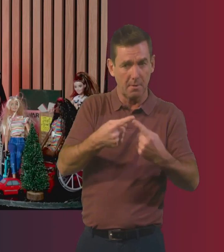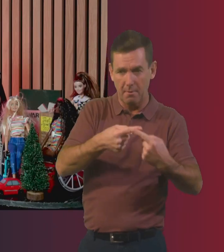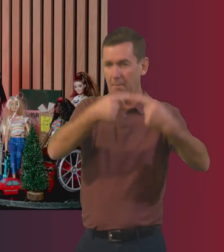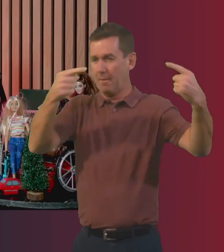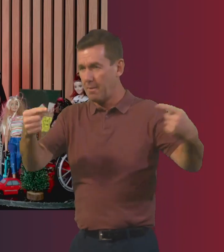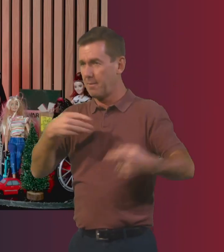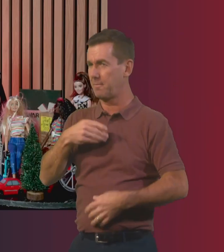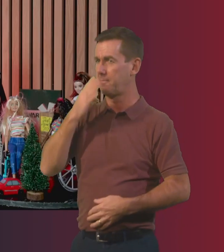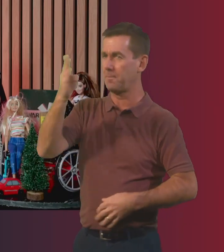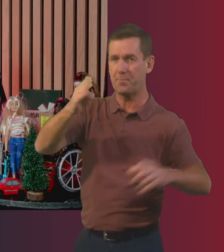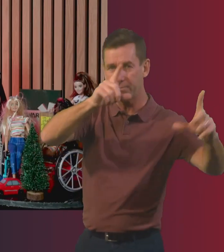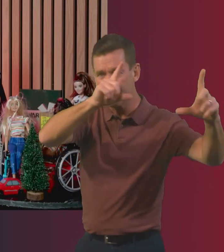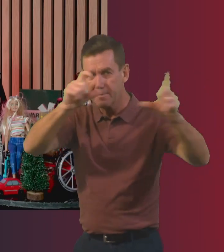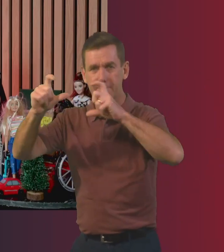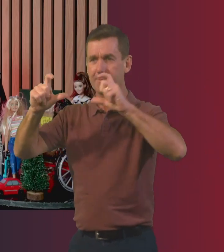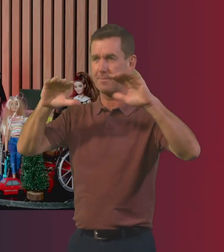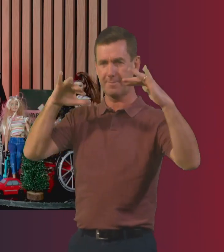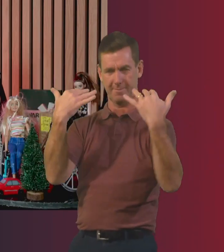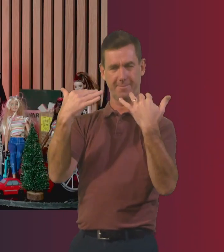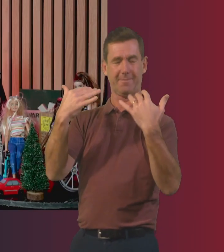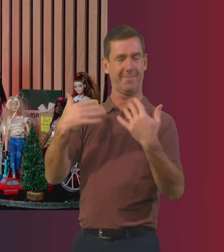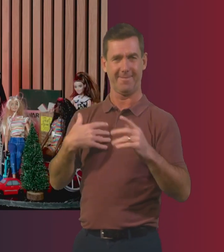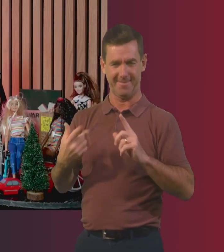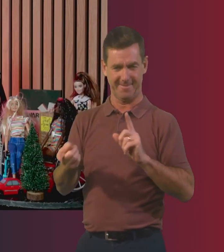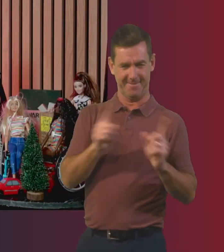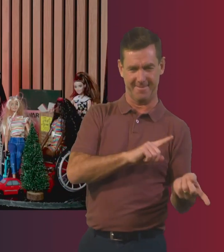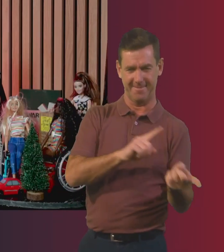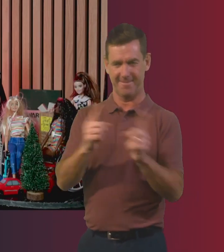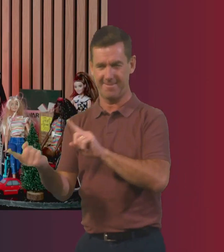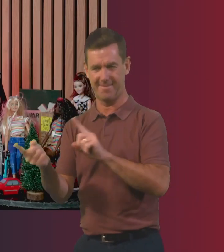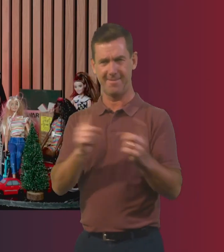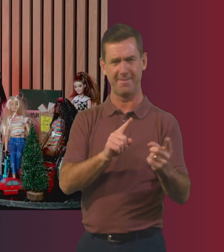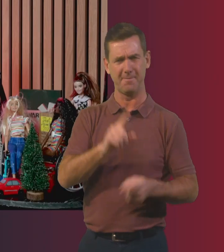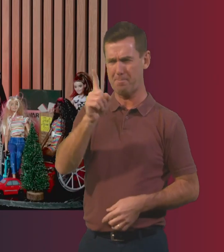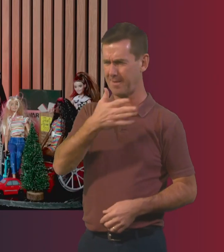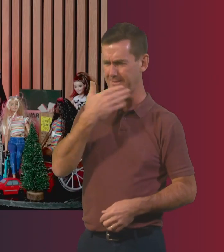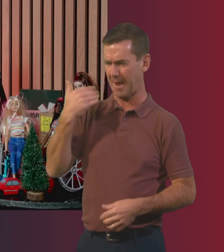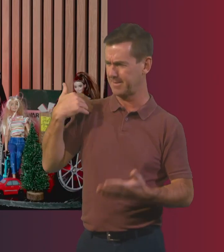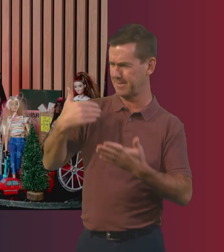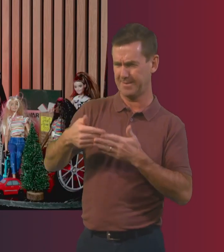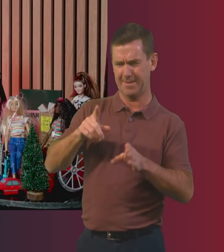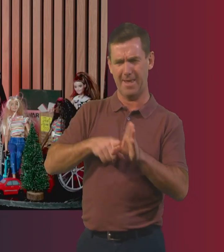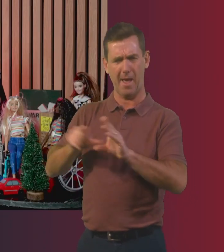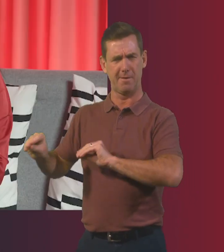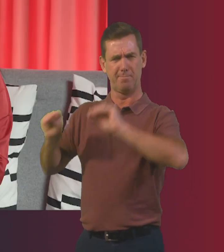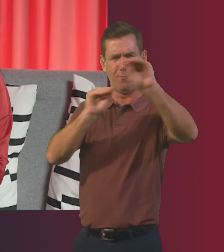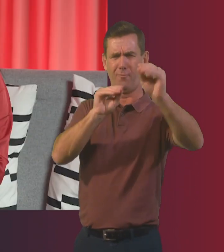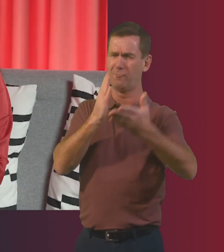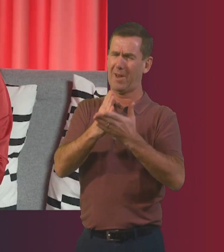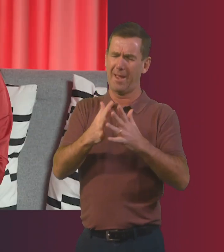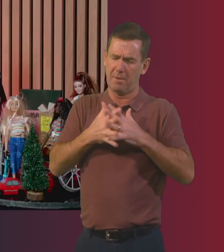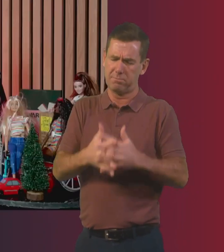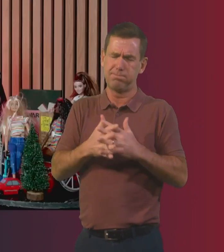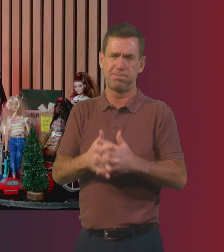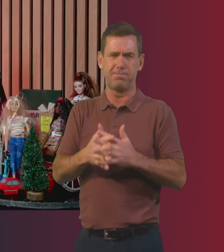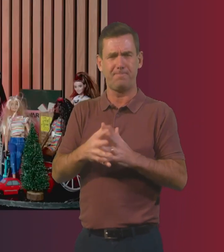this glamour world. But it's been nice. It's been a nice transitional year, and I feel very, very grateful. And I think